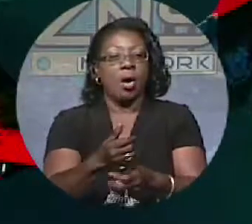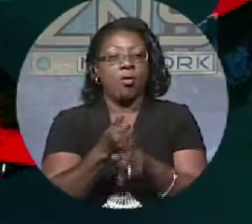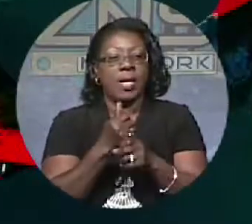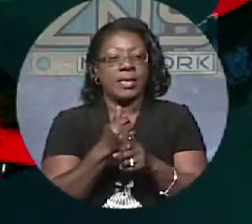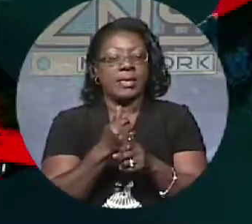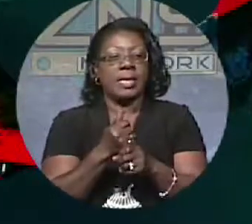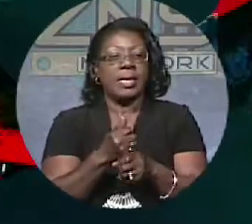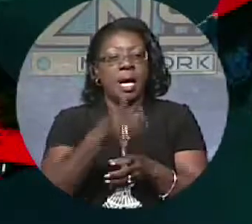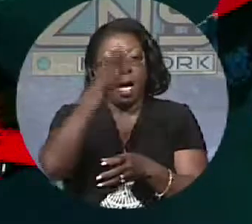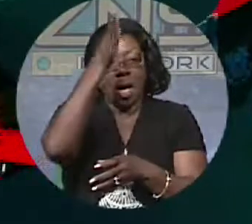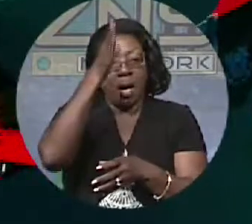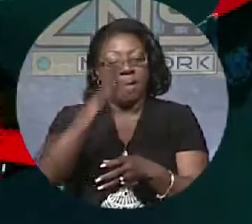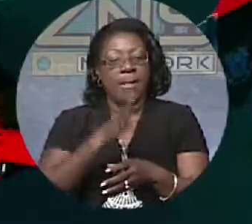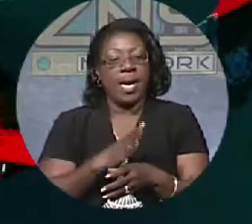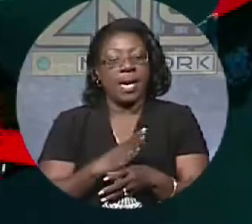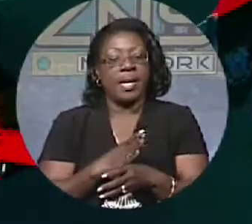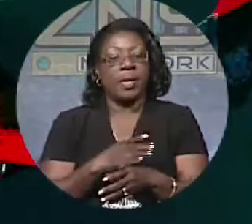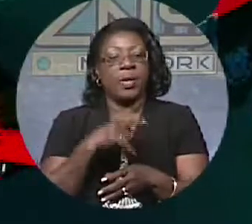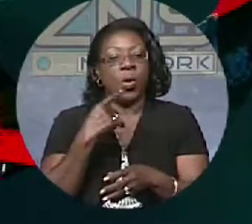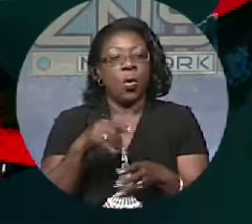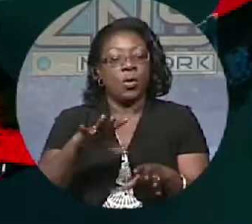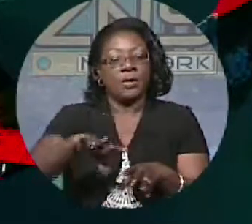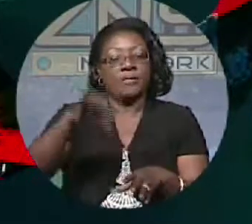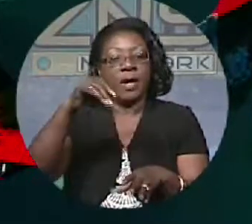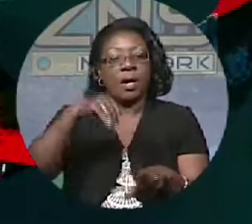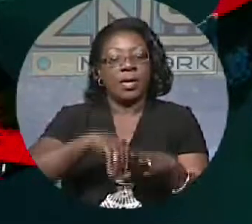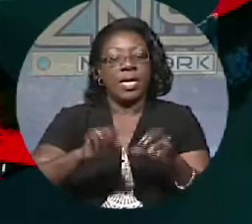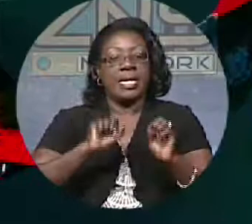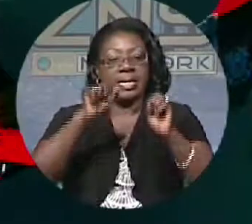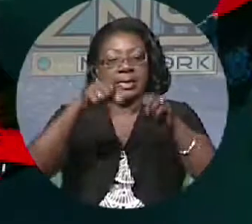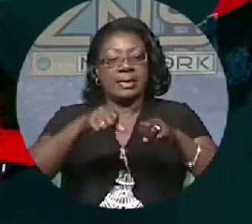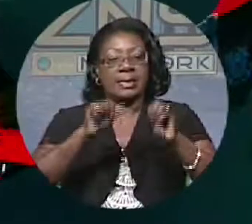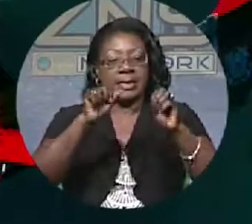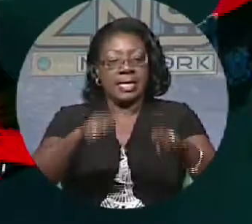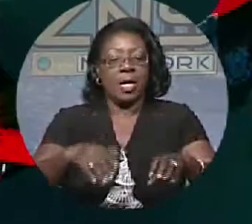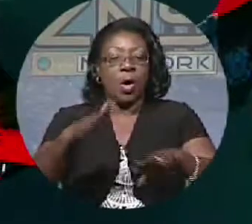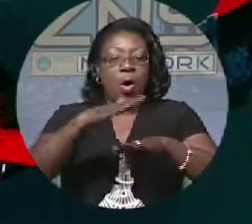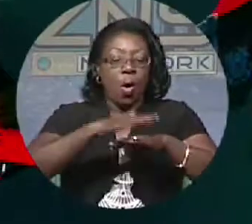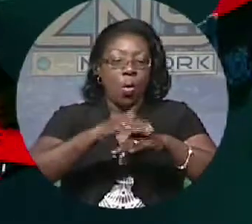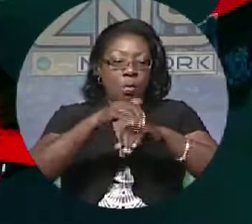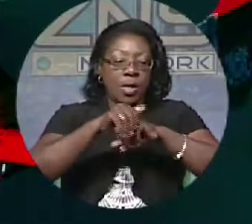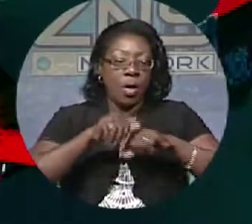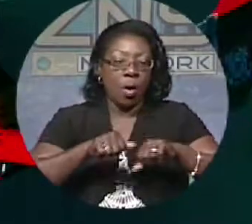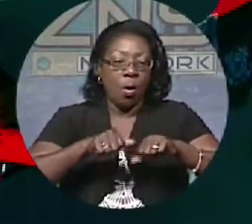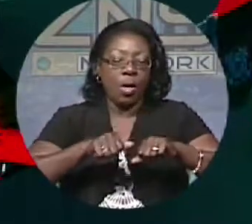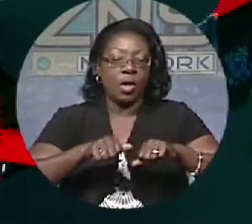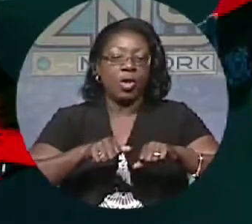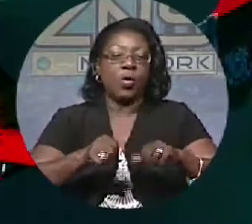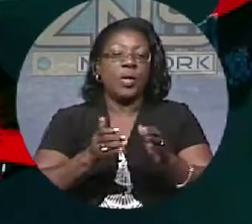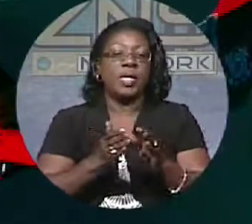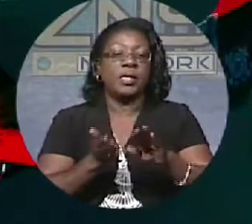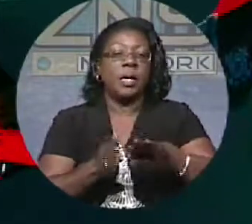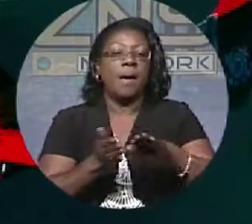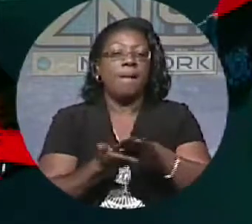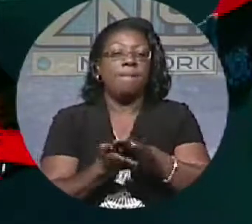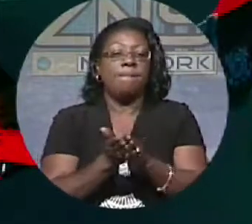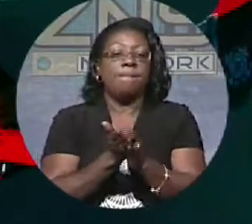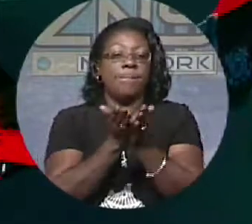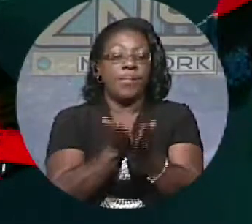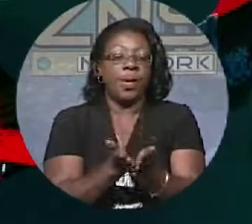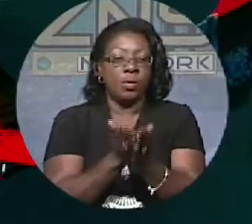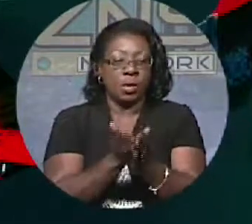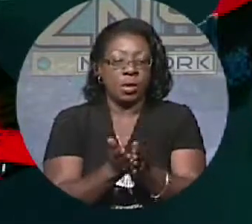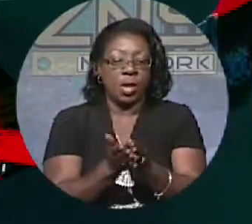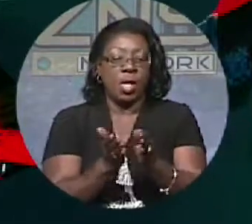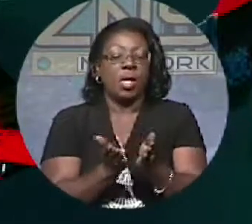capsized off Bimini Saturday morning. According to the Associated Press Online, officials say a towboat crew reported hearing a distress